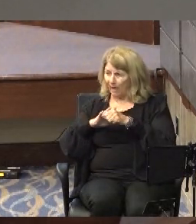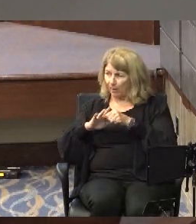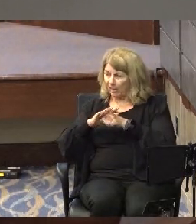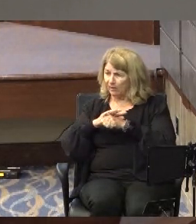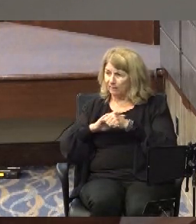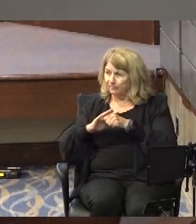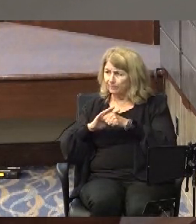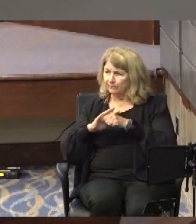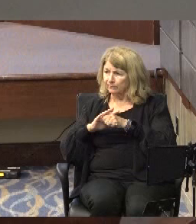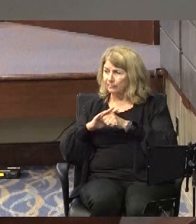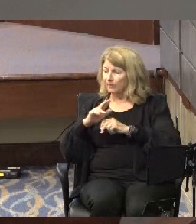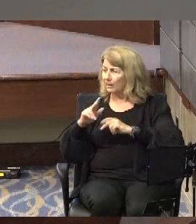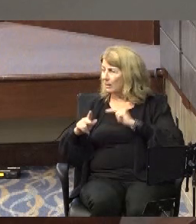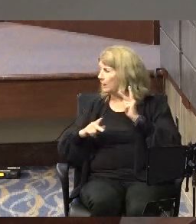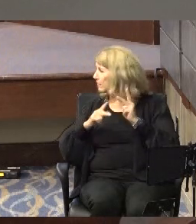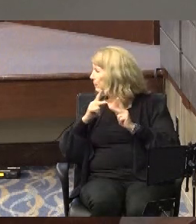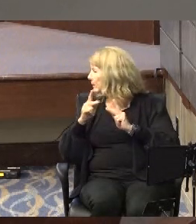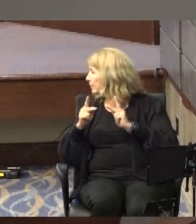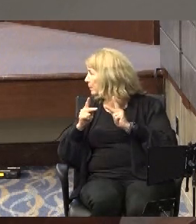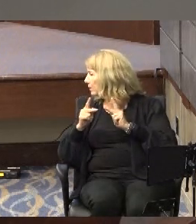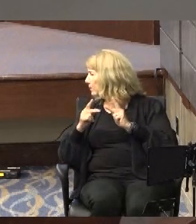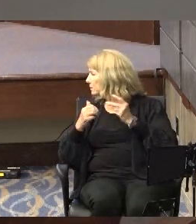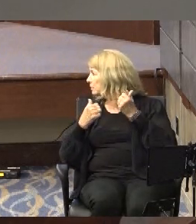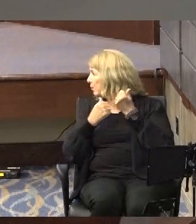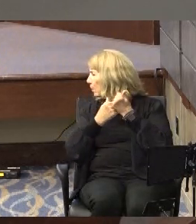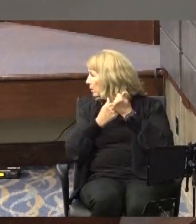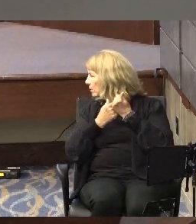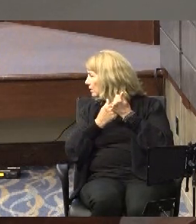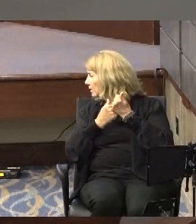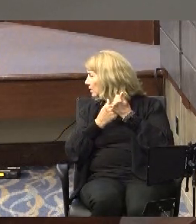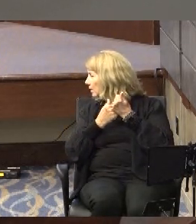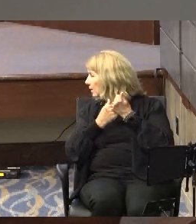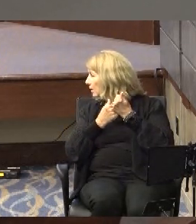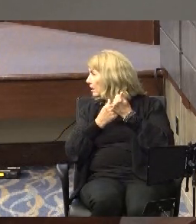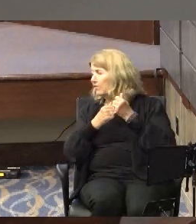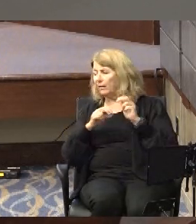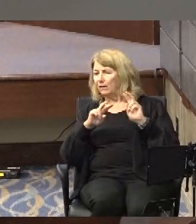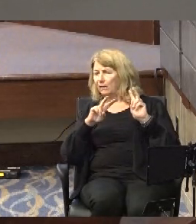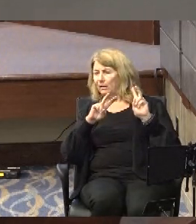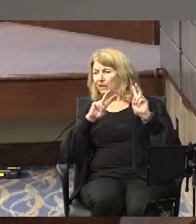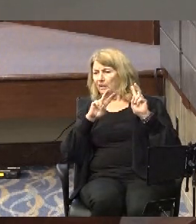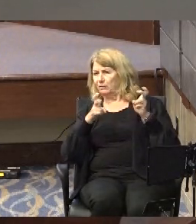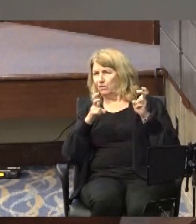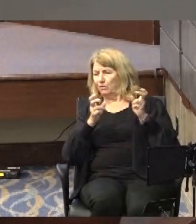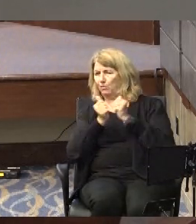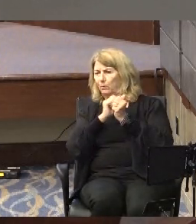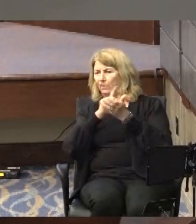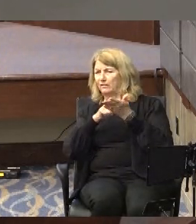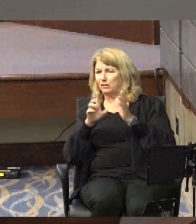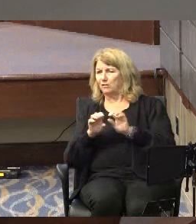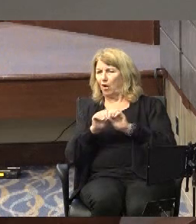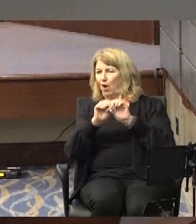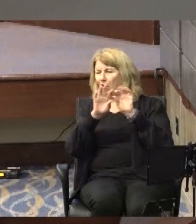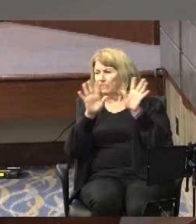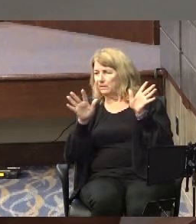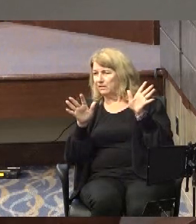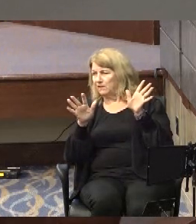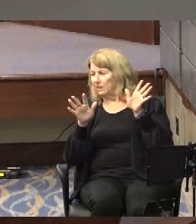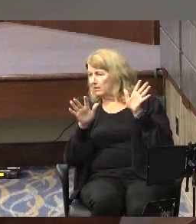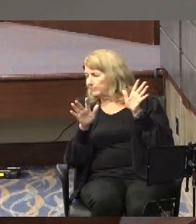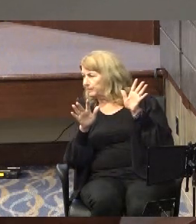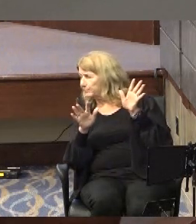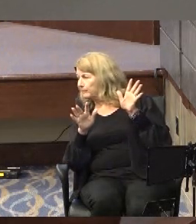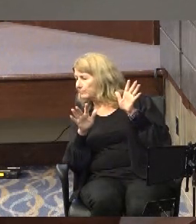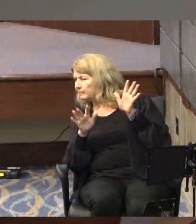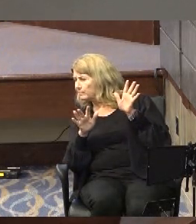support us, all of our letters of support. The issue that has actually come to play, and I mean, it's pretty obvious, is St. Albans wanted to buy this in the